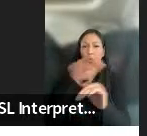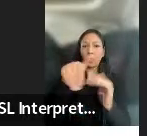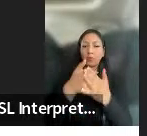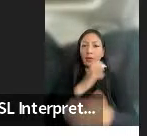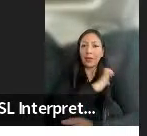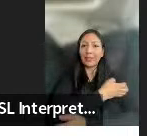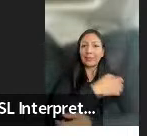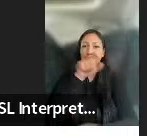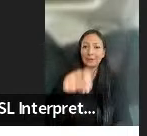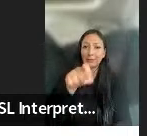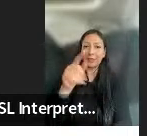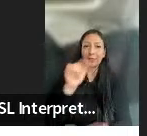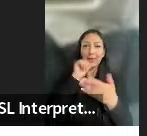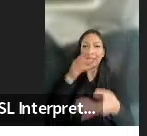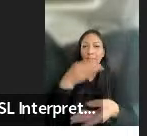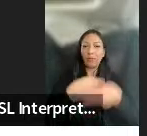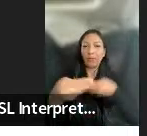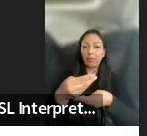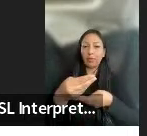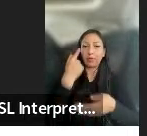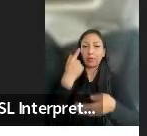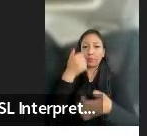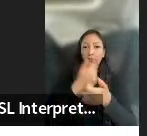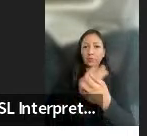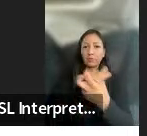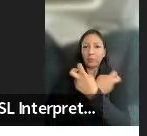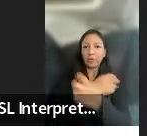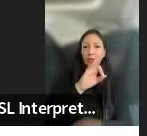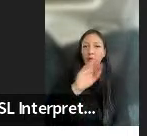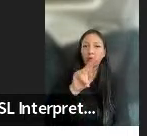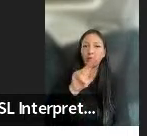not swap it out one for one with fossil fuels.